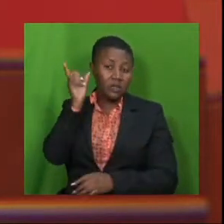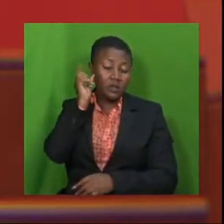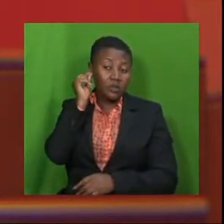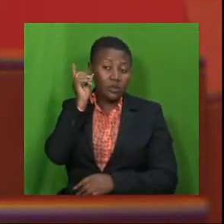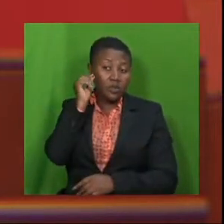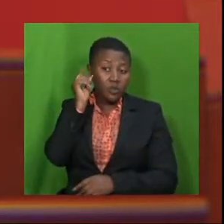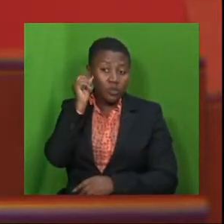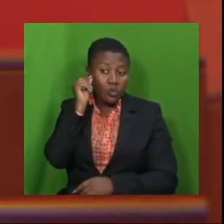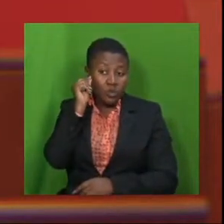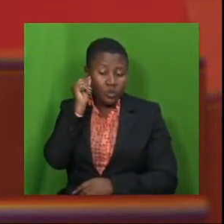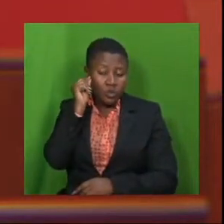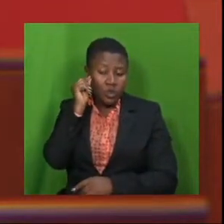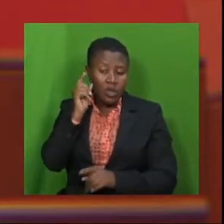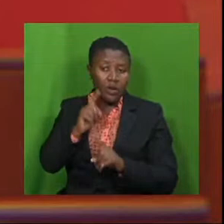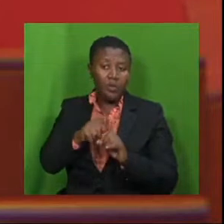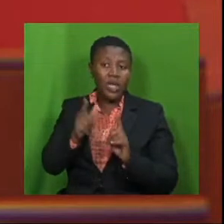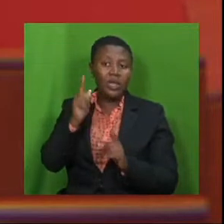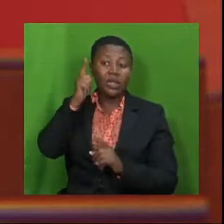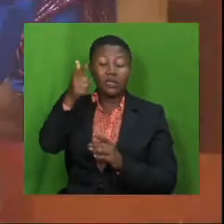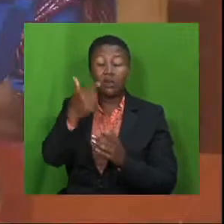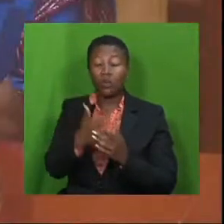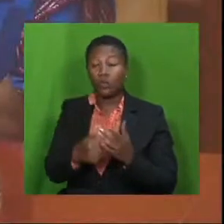quote them wrongly.